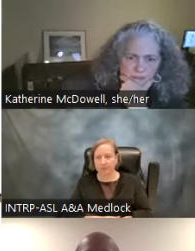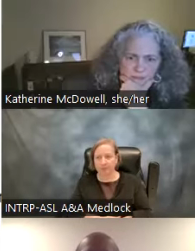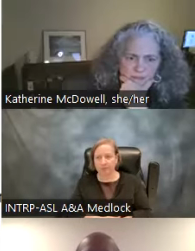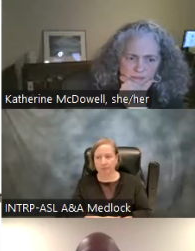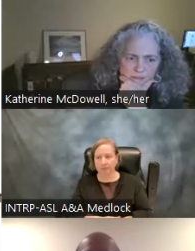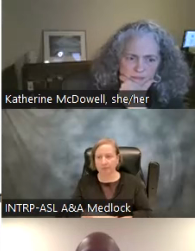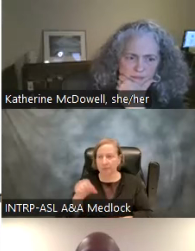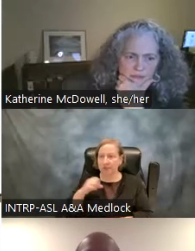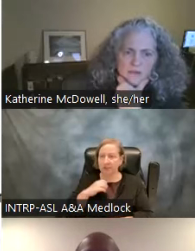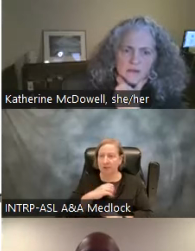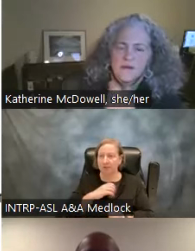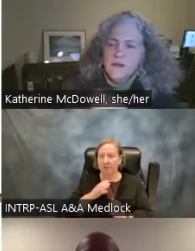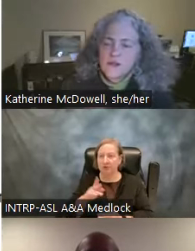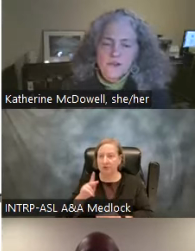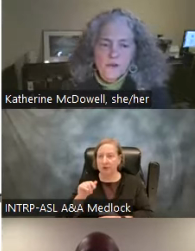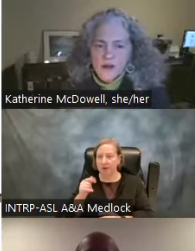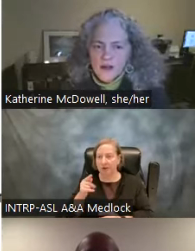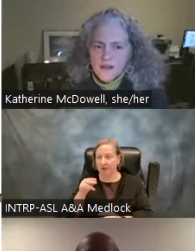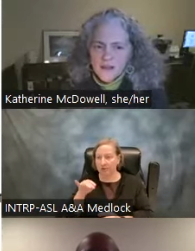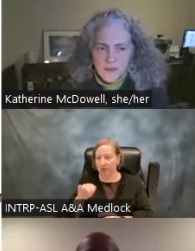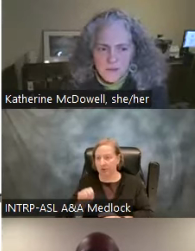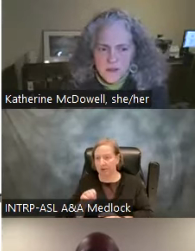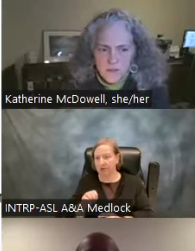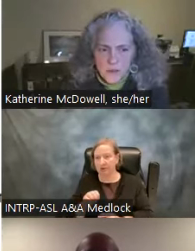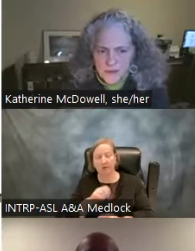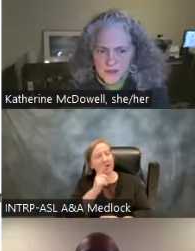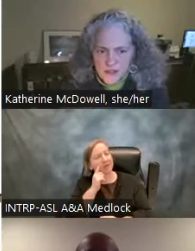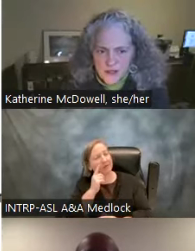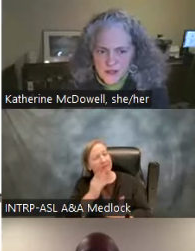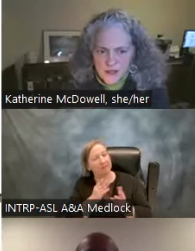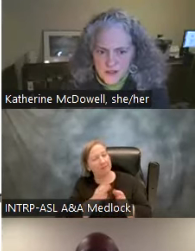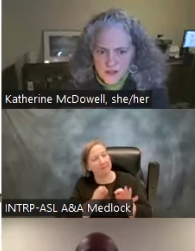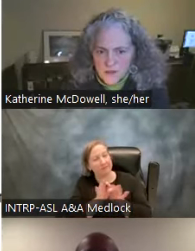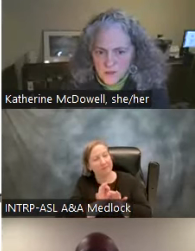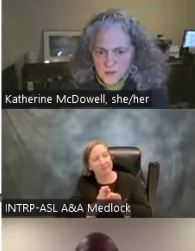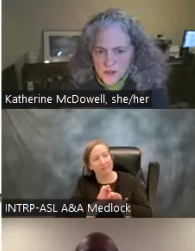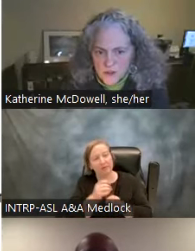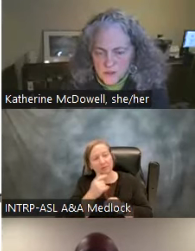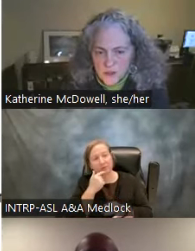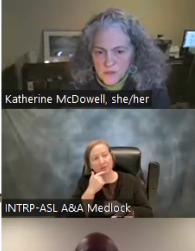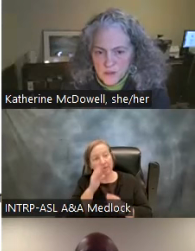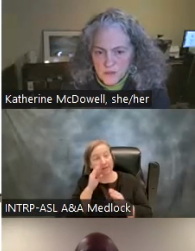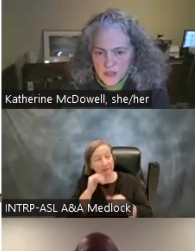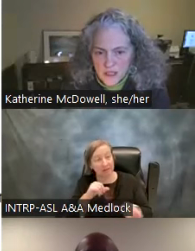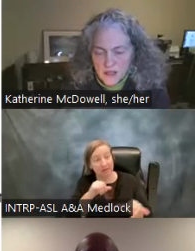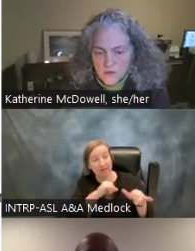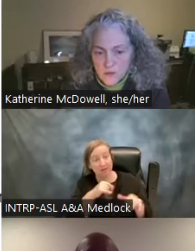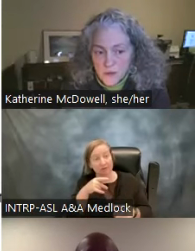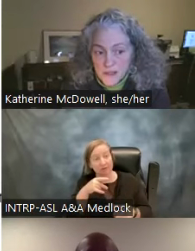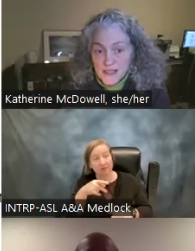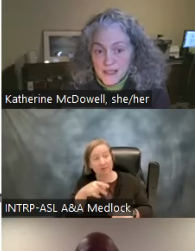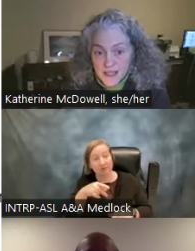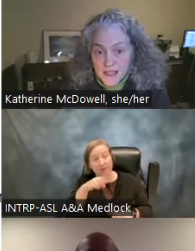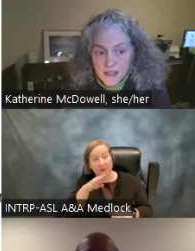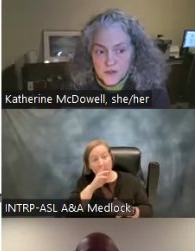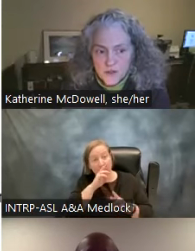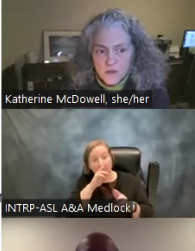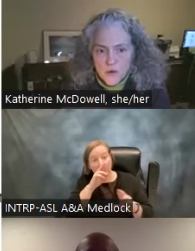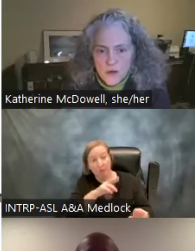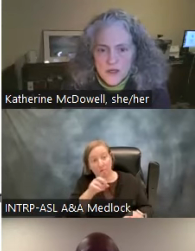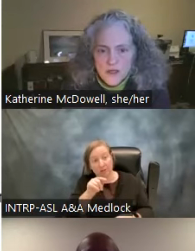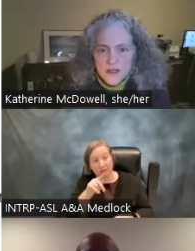Yes, Commissioner Catherine. So I think it might be important to say a standard by which the PPB reports data